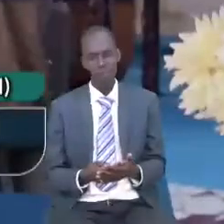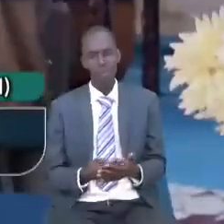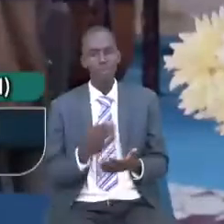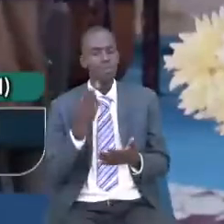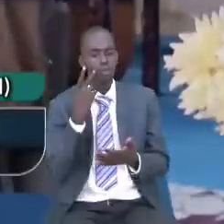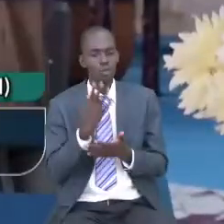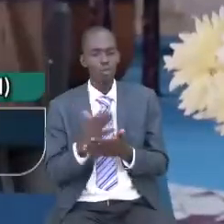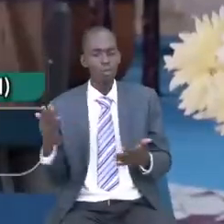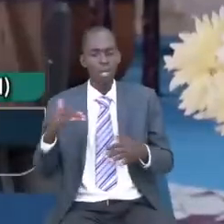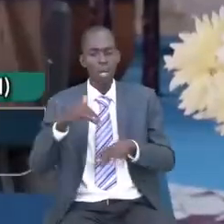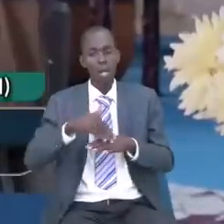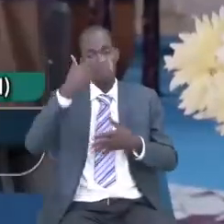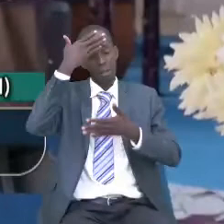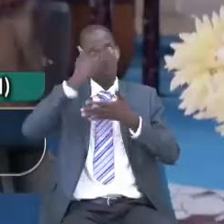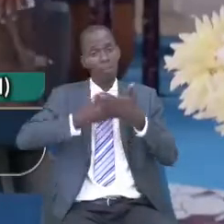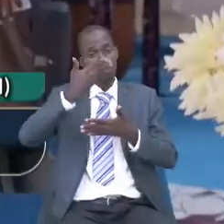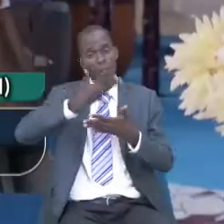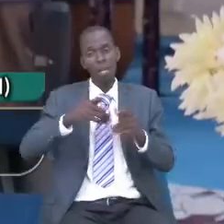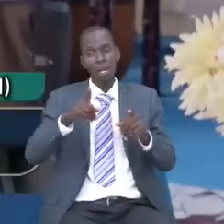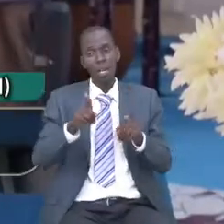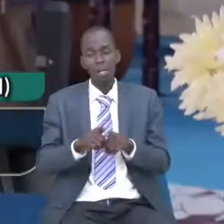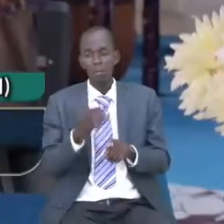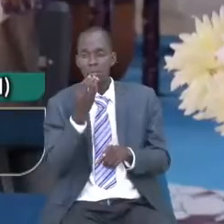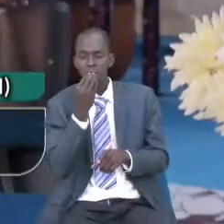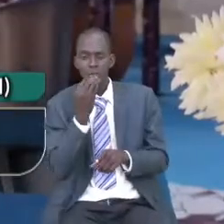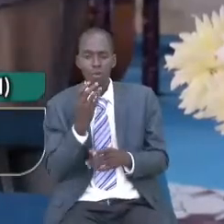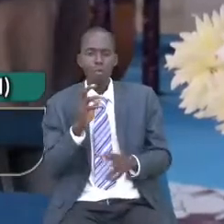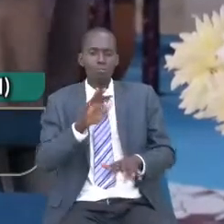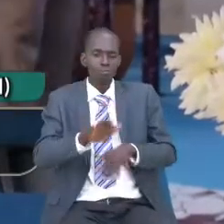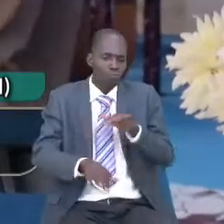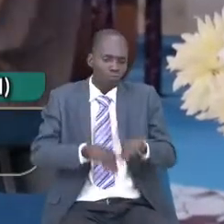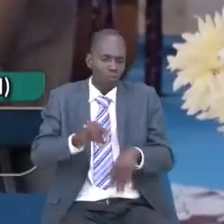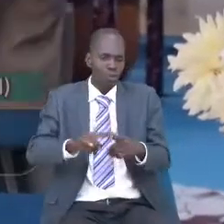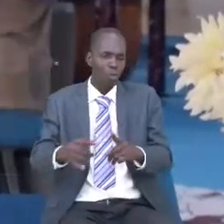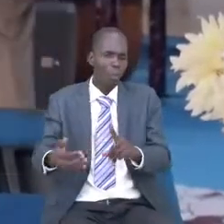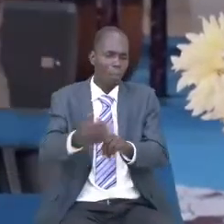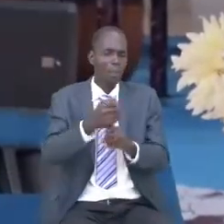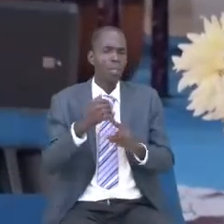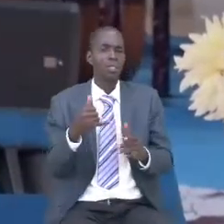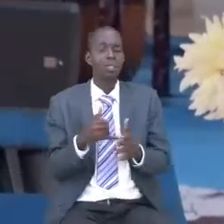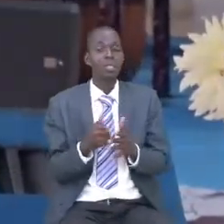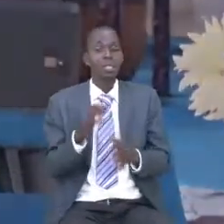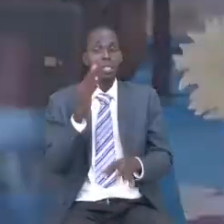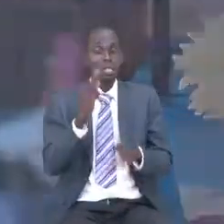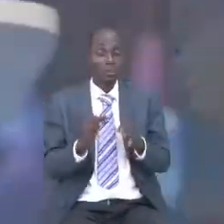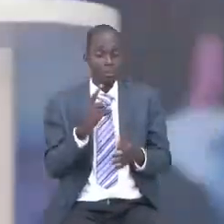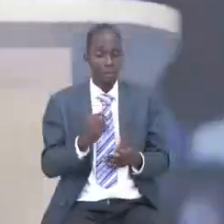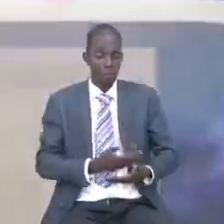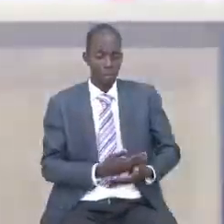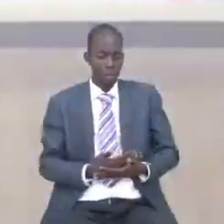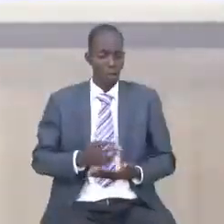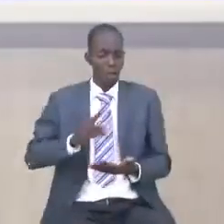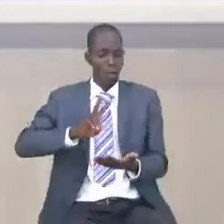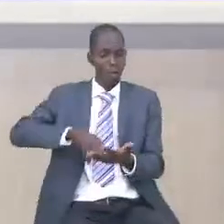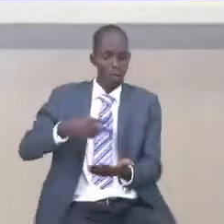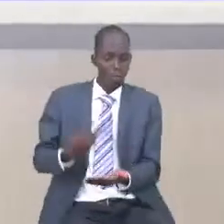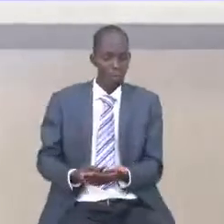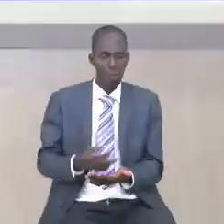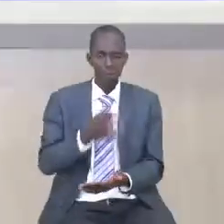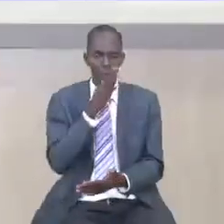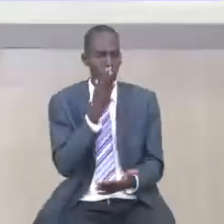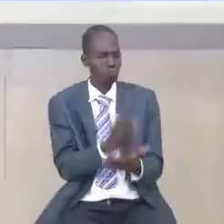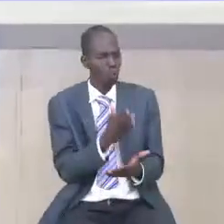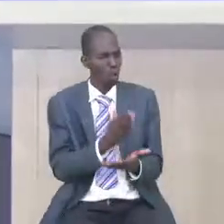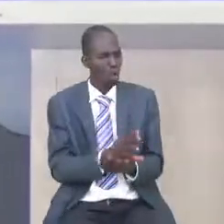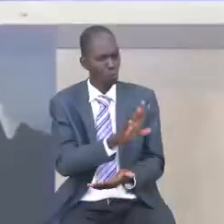then she fell. What if she stopped at that time? What if the mother said, baby, don't try that